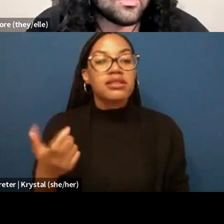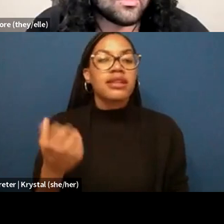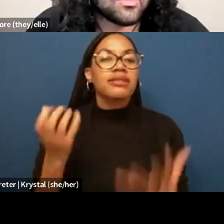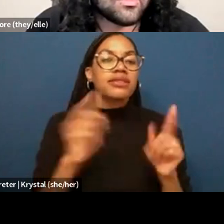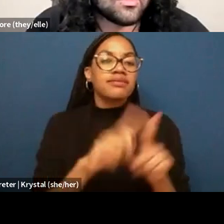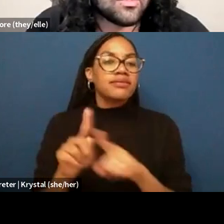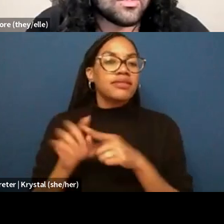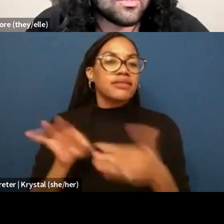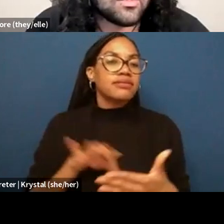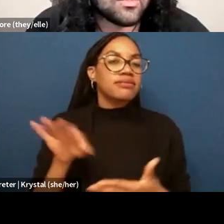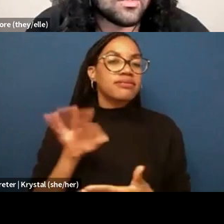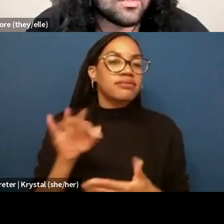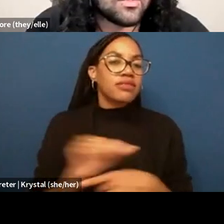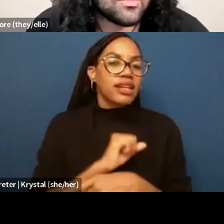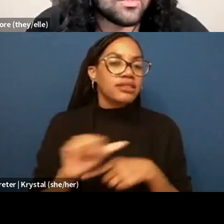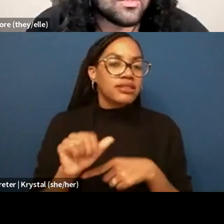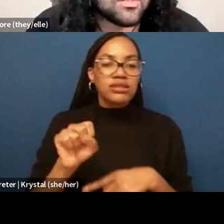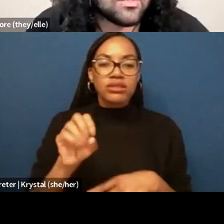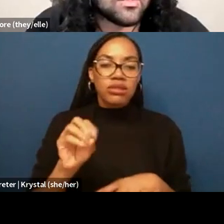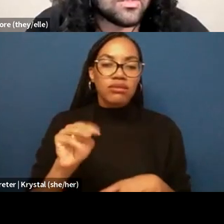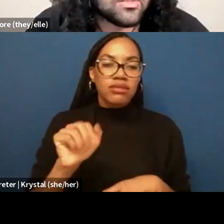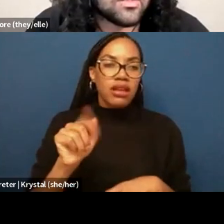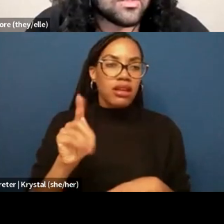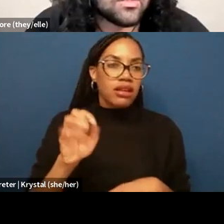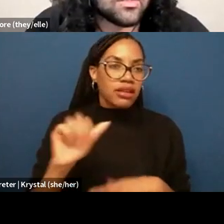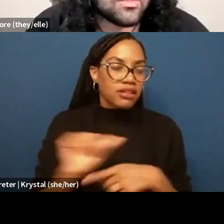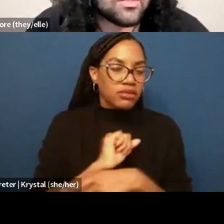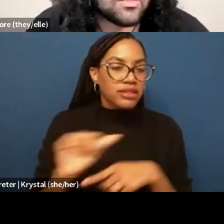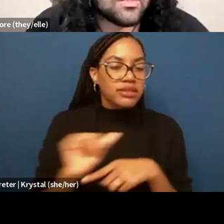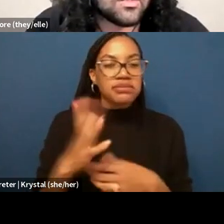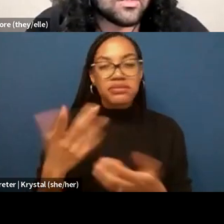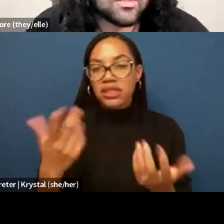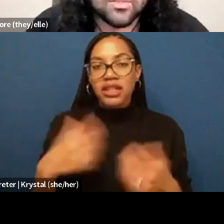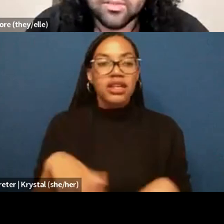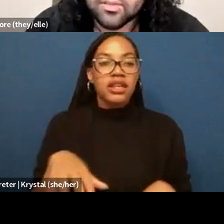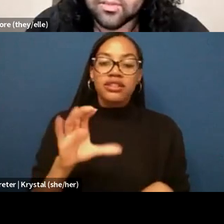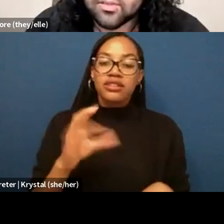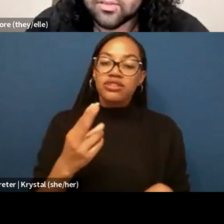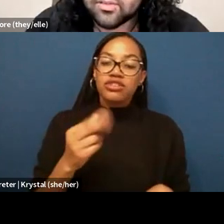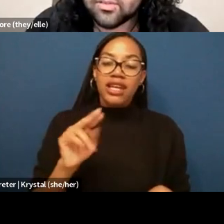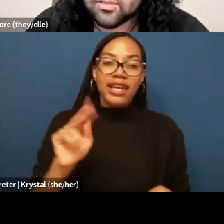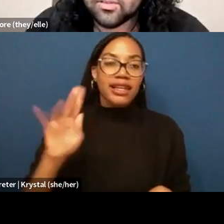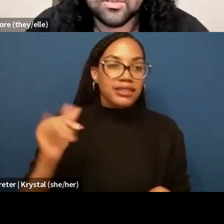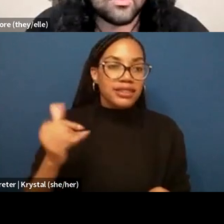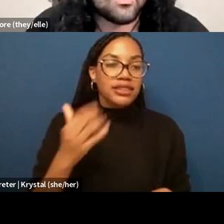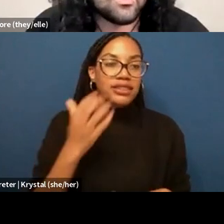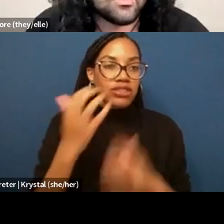talk about chanting, we talk about other practices that have come from